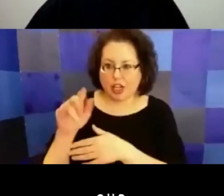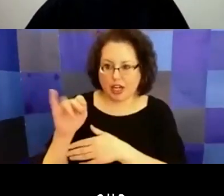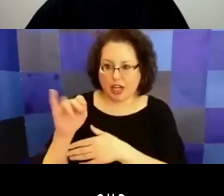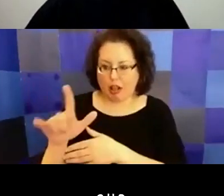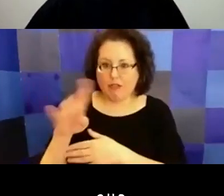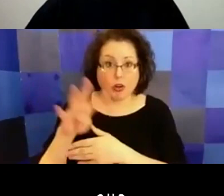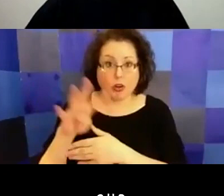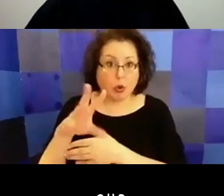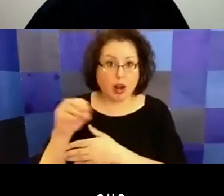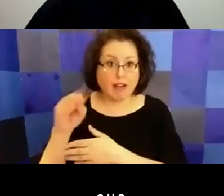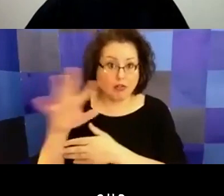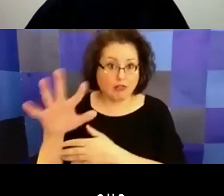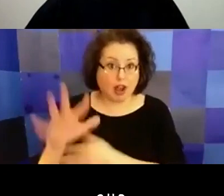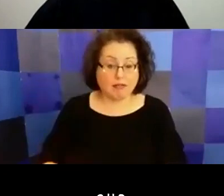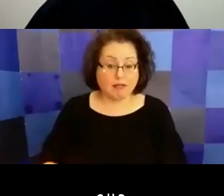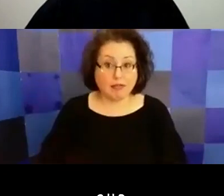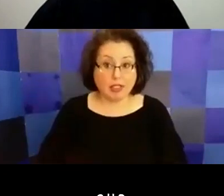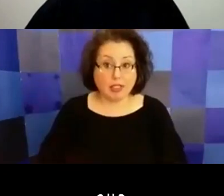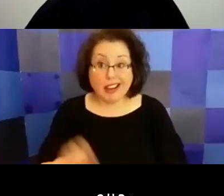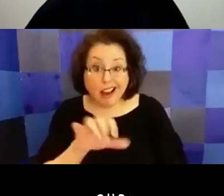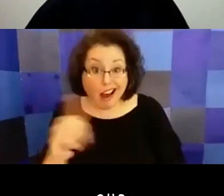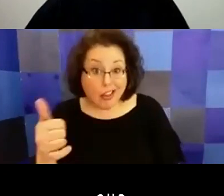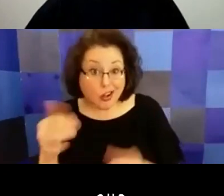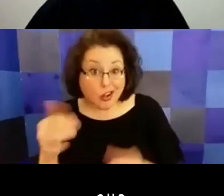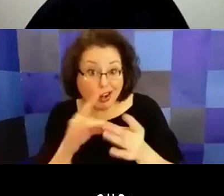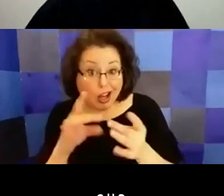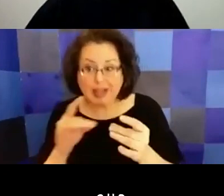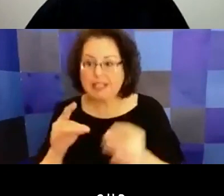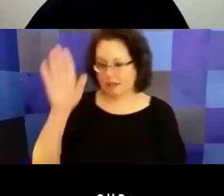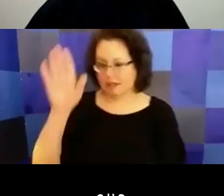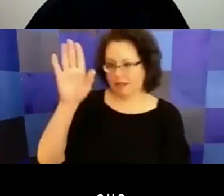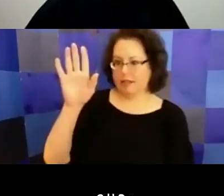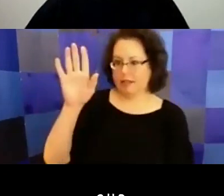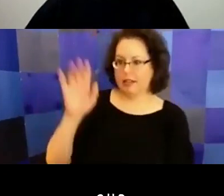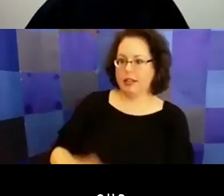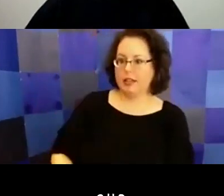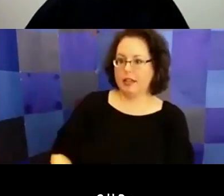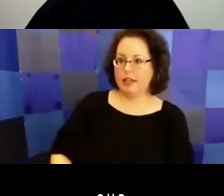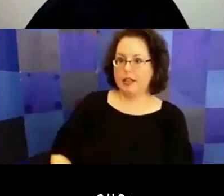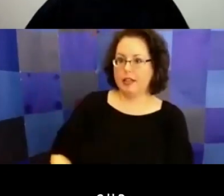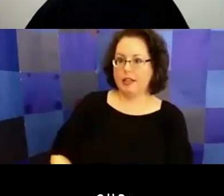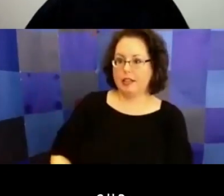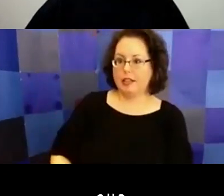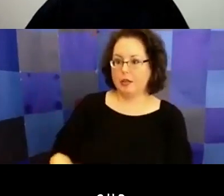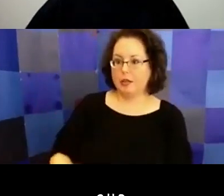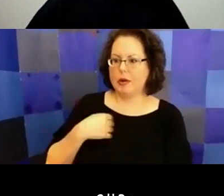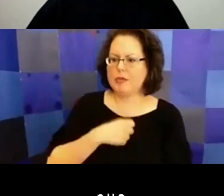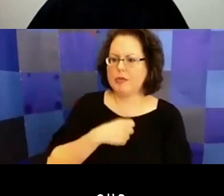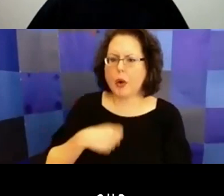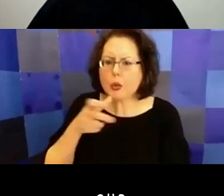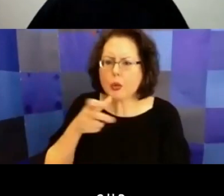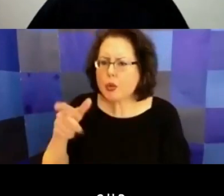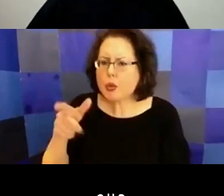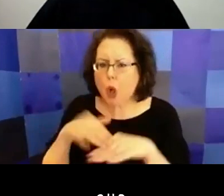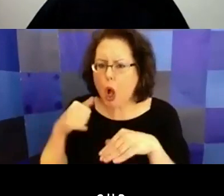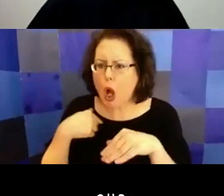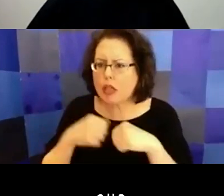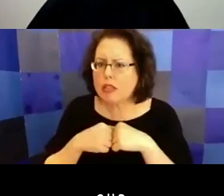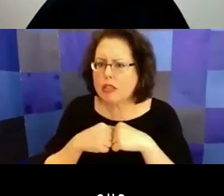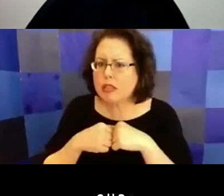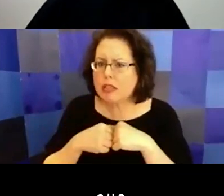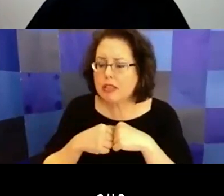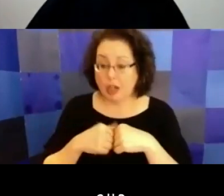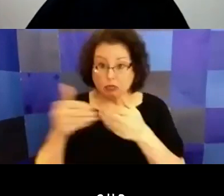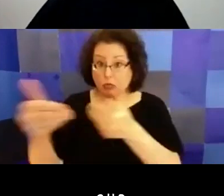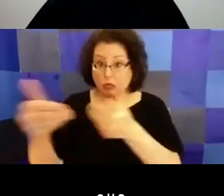members? Madam President? Yes. I'm sorry, who did you call on? No, that's okay. Go, Councilman